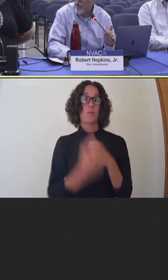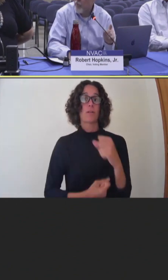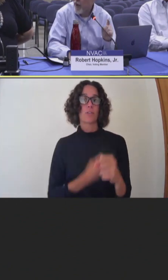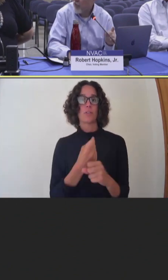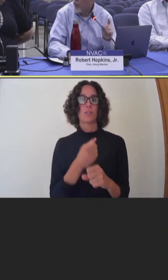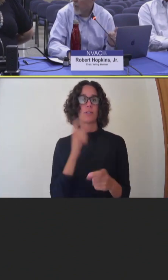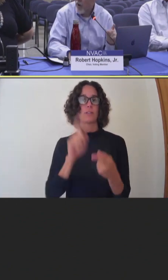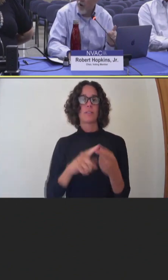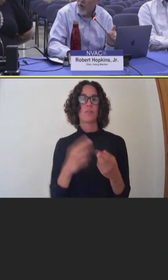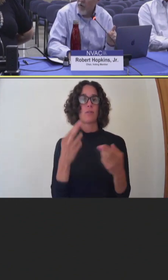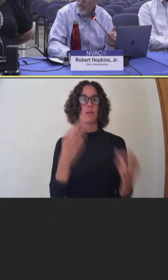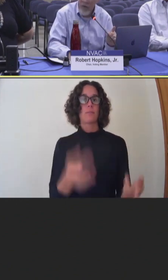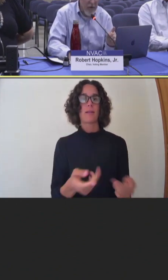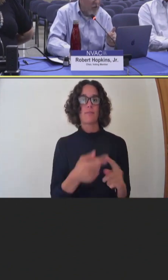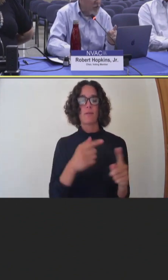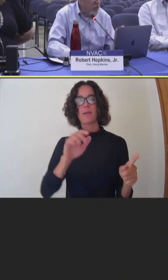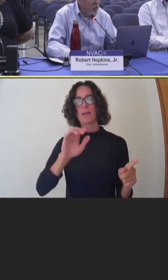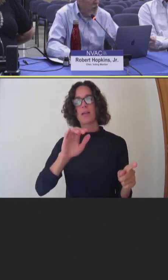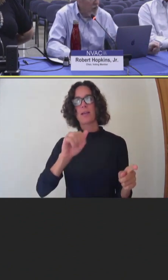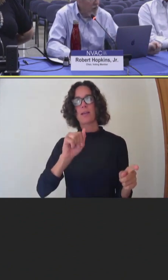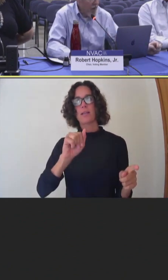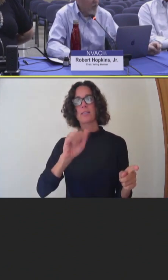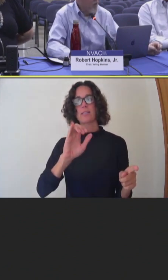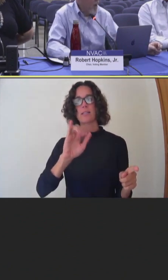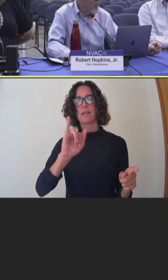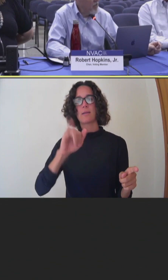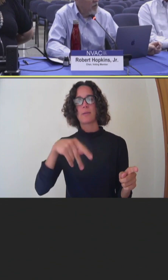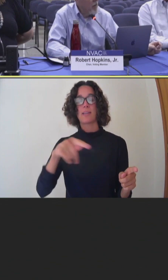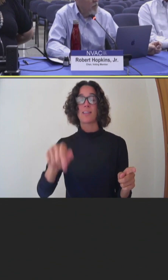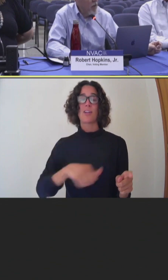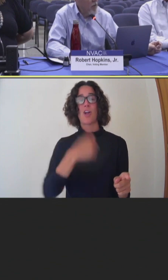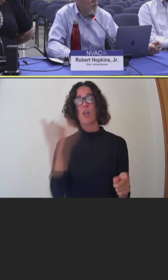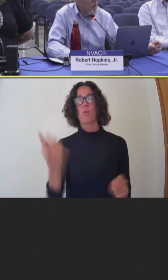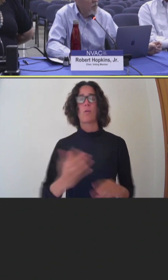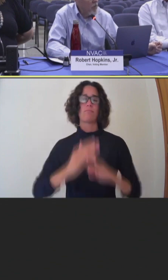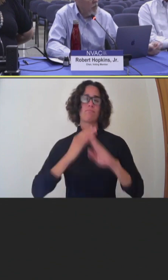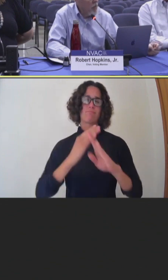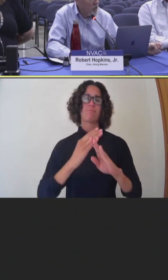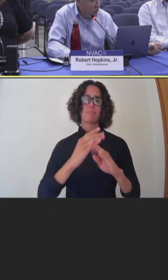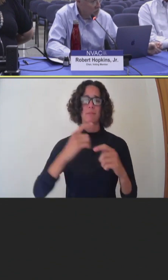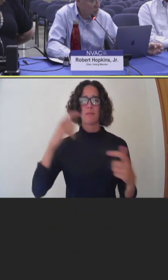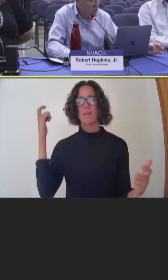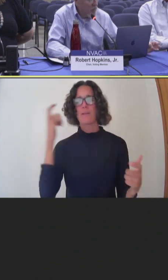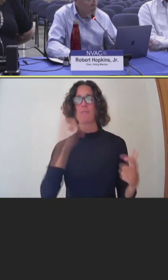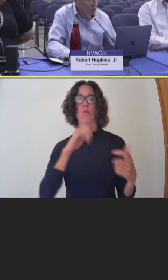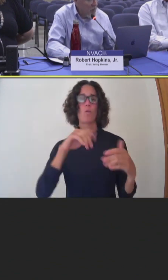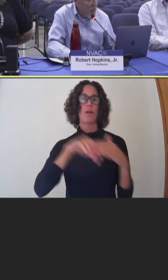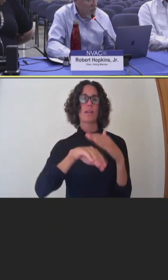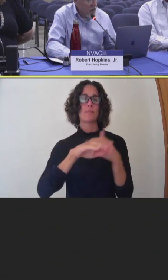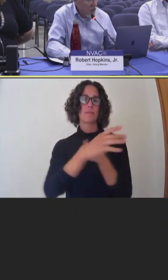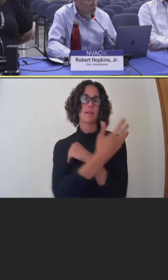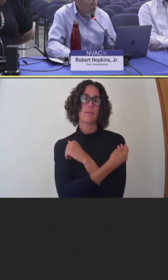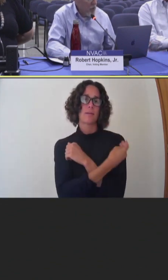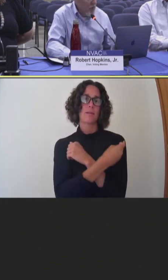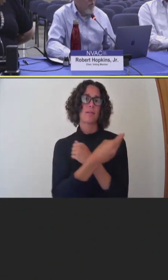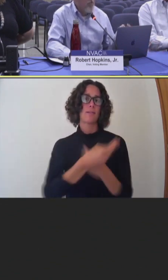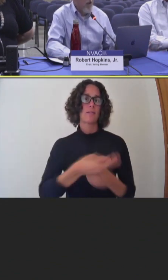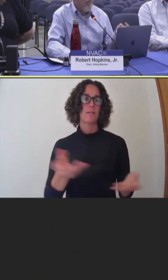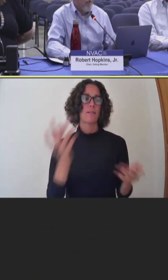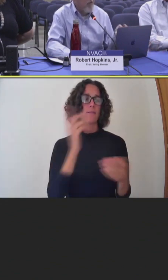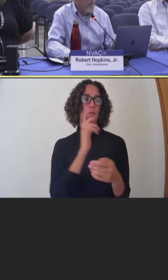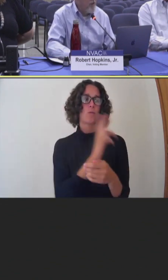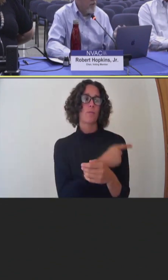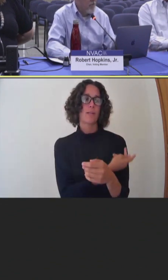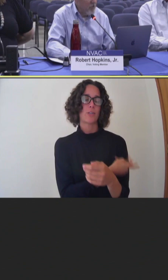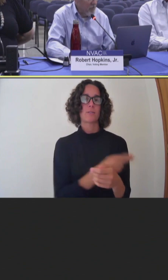another major barrier to vaccine access and uptake for our patients. Third would be the